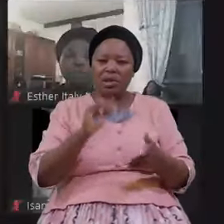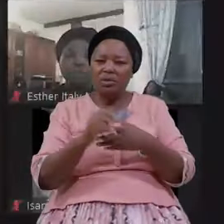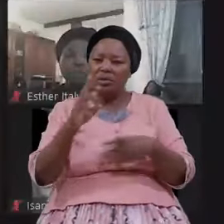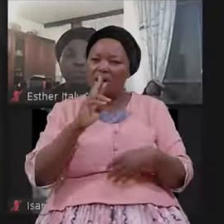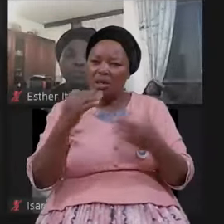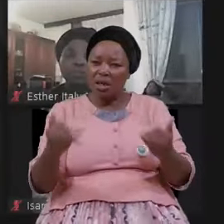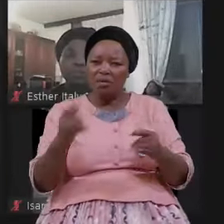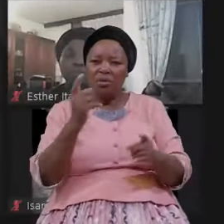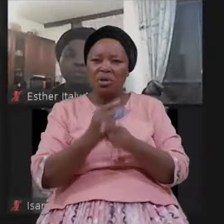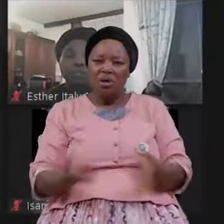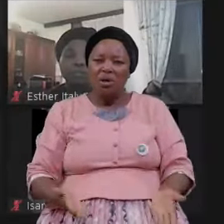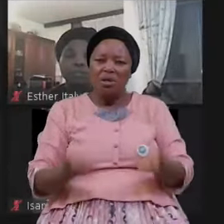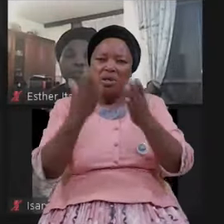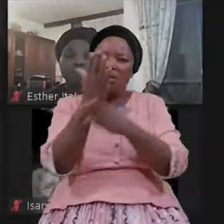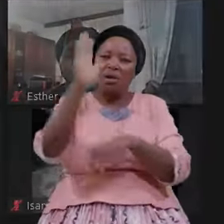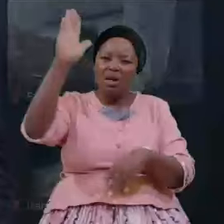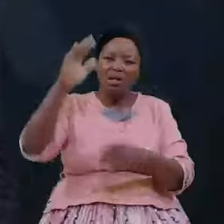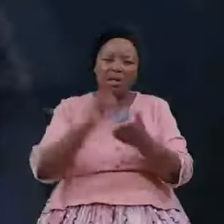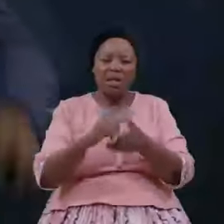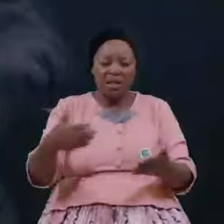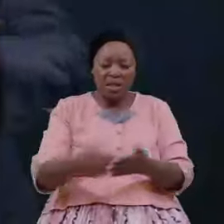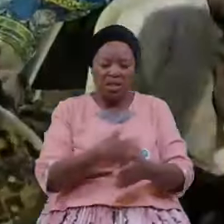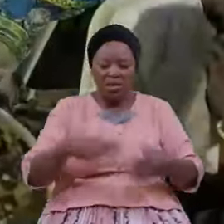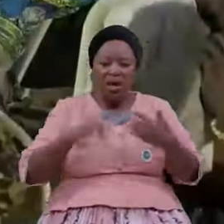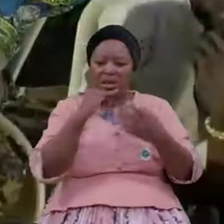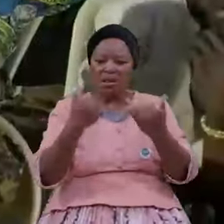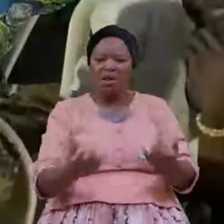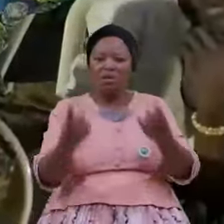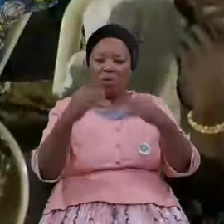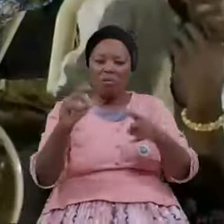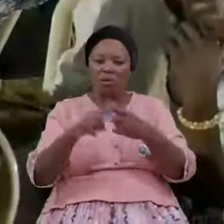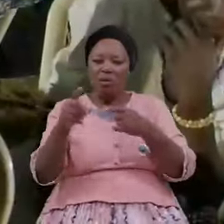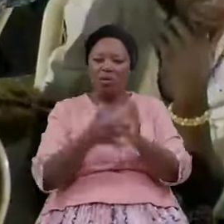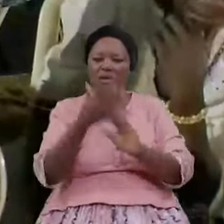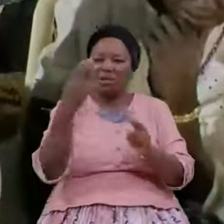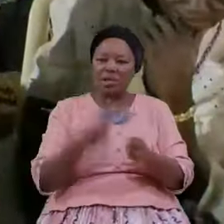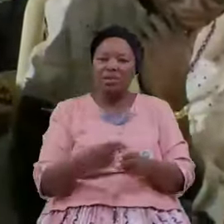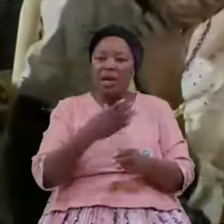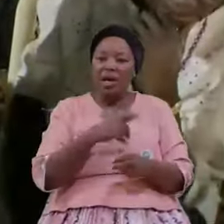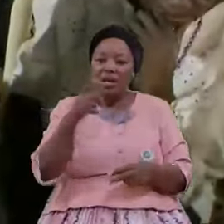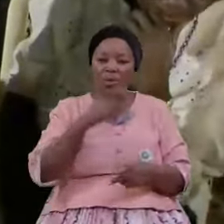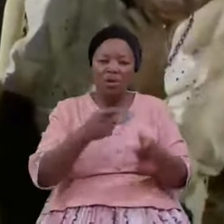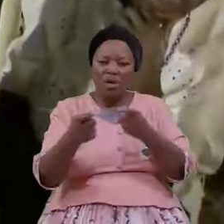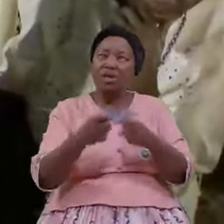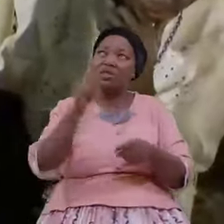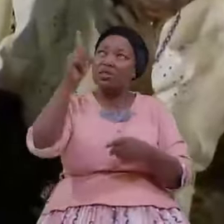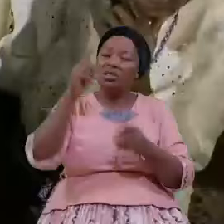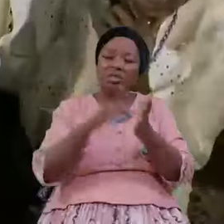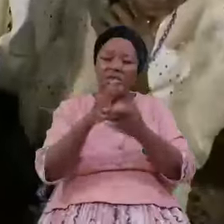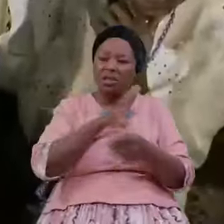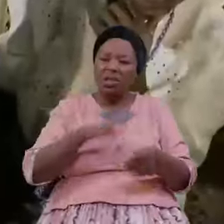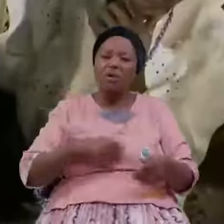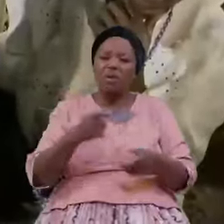That new life is now coming. And it will reign over your life. And it will lead